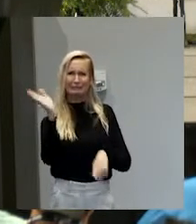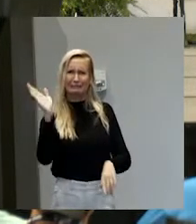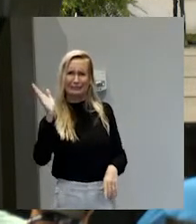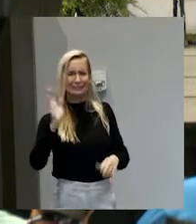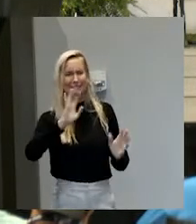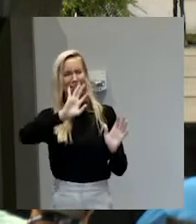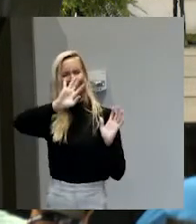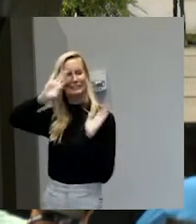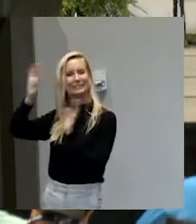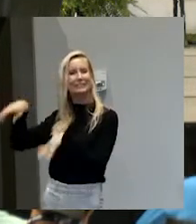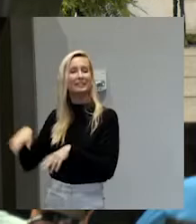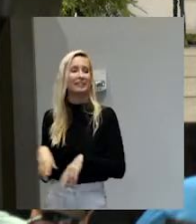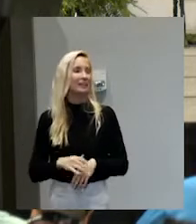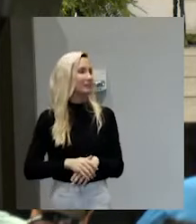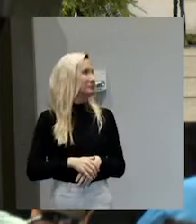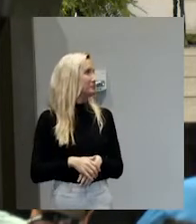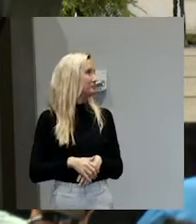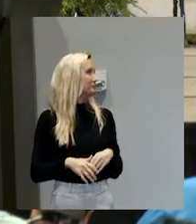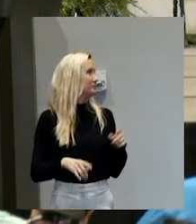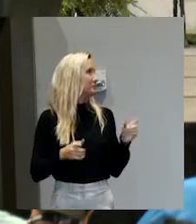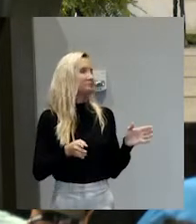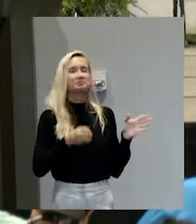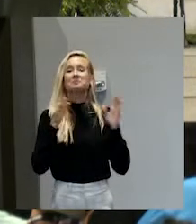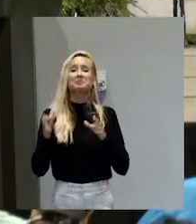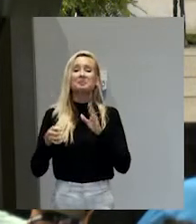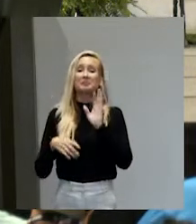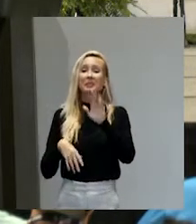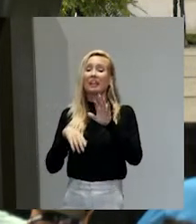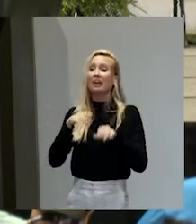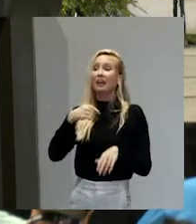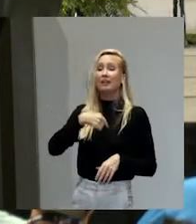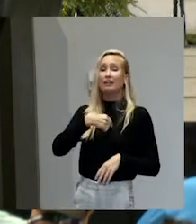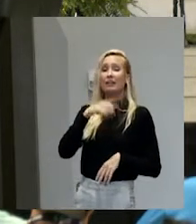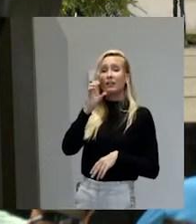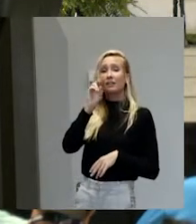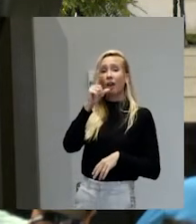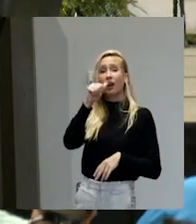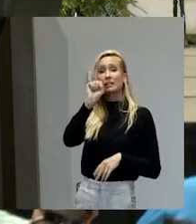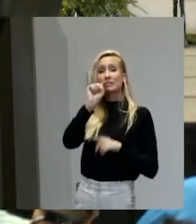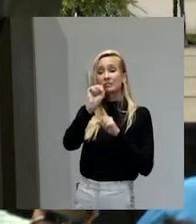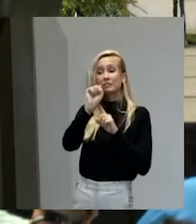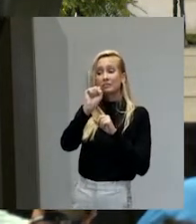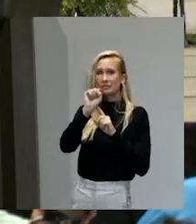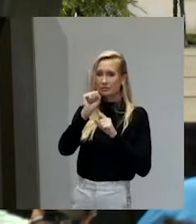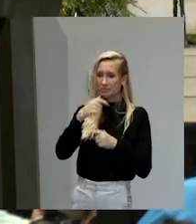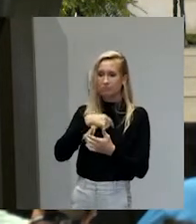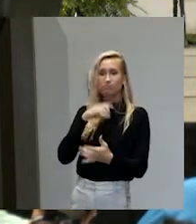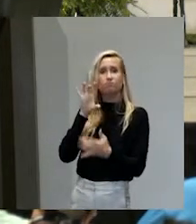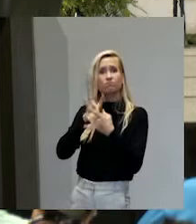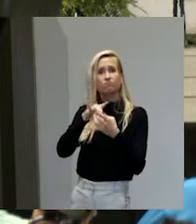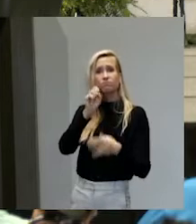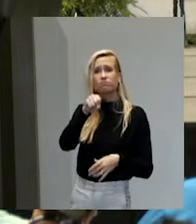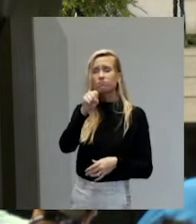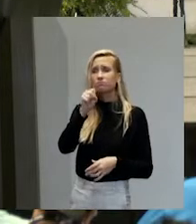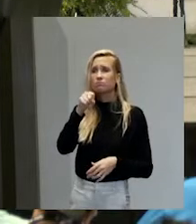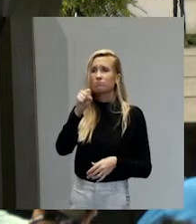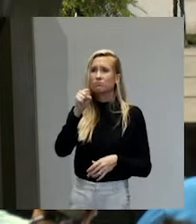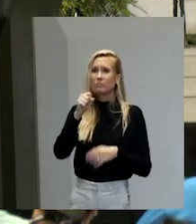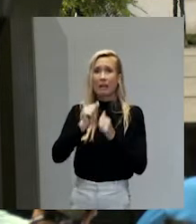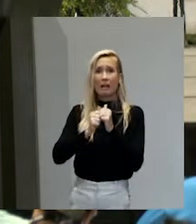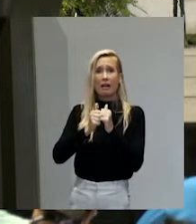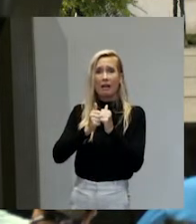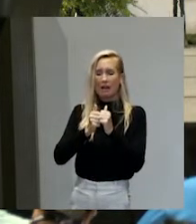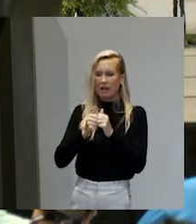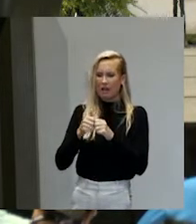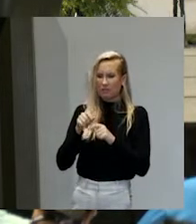Douglas is actually the physicality of Douglas. Growing up, a lot of, especially in my teenage and